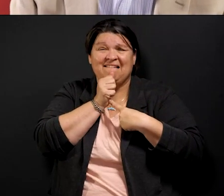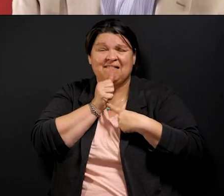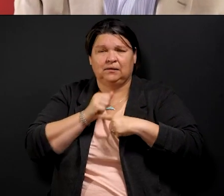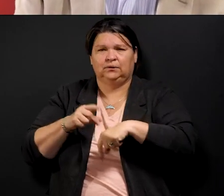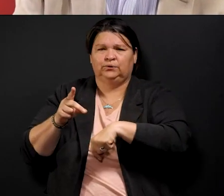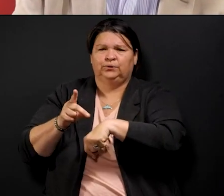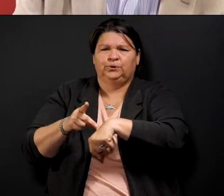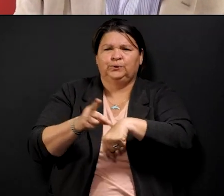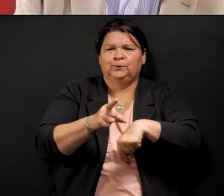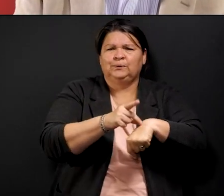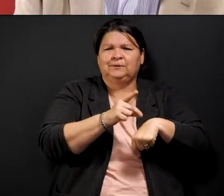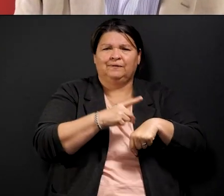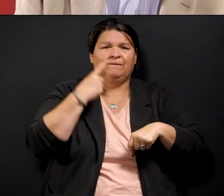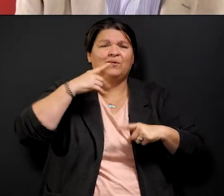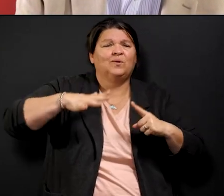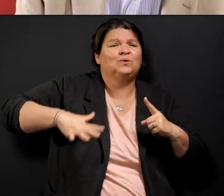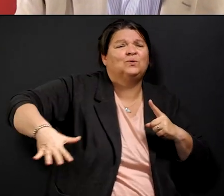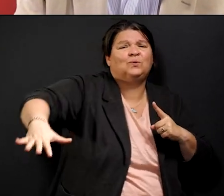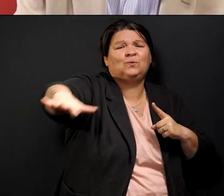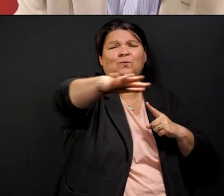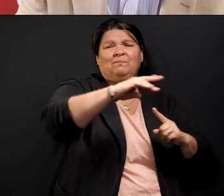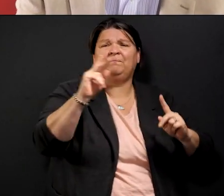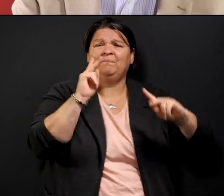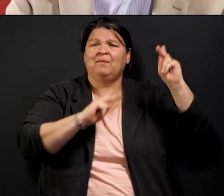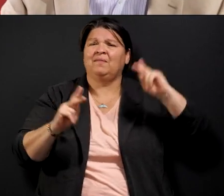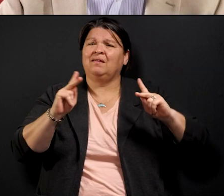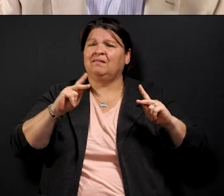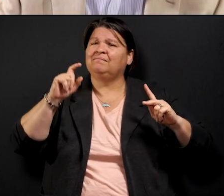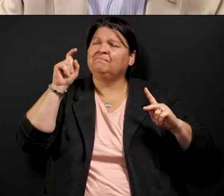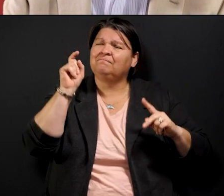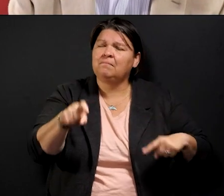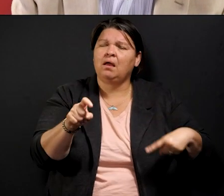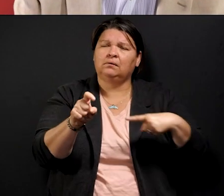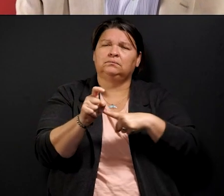duties of our public. We've got to be patient with this. It's going to be